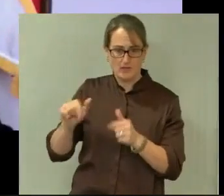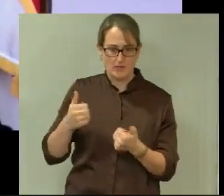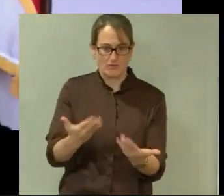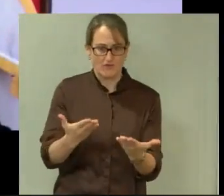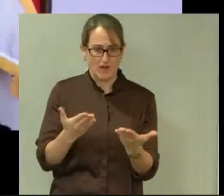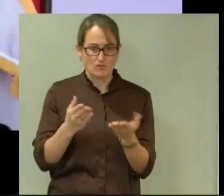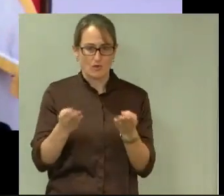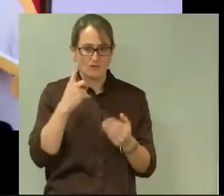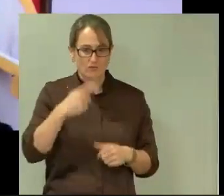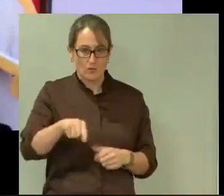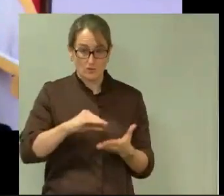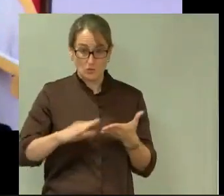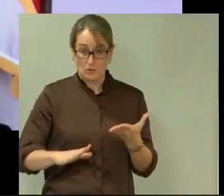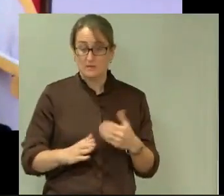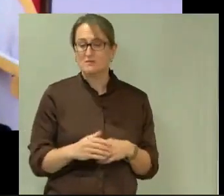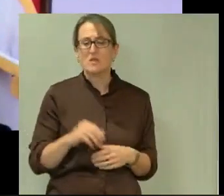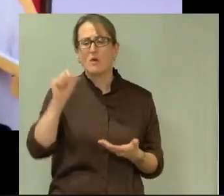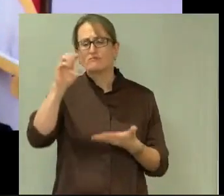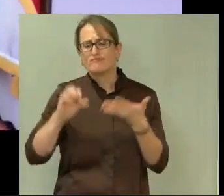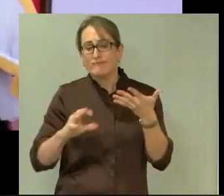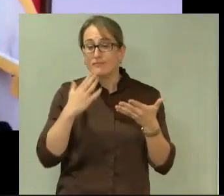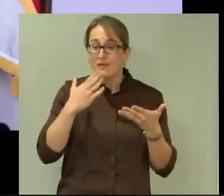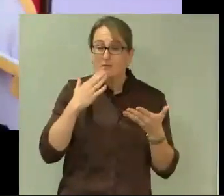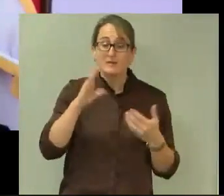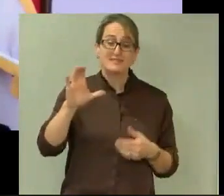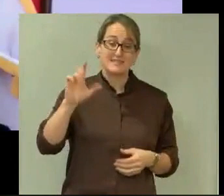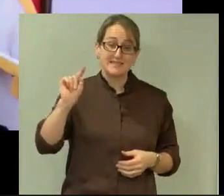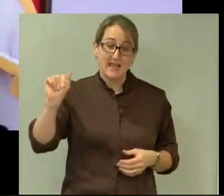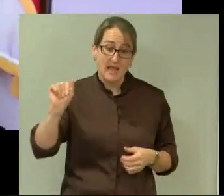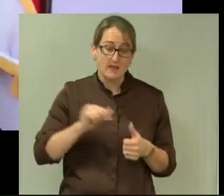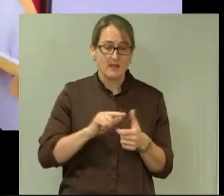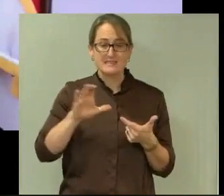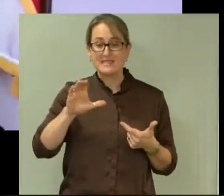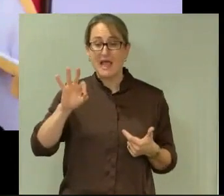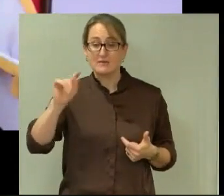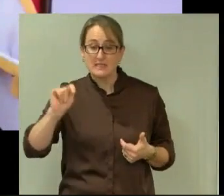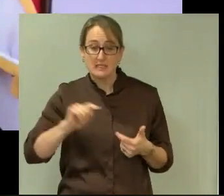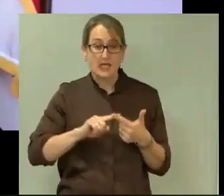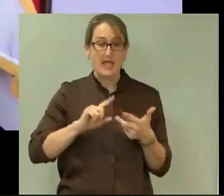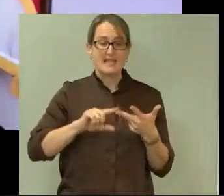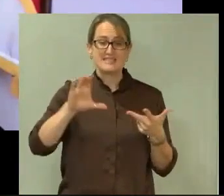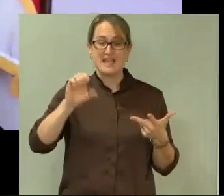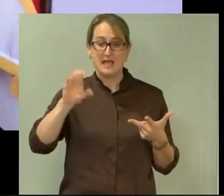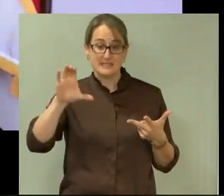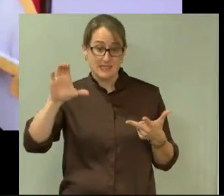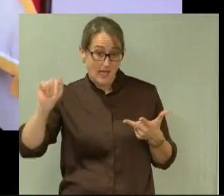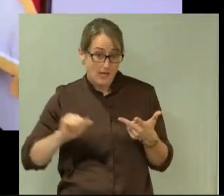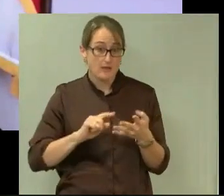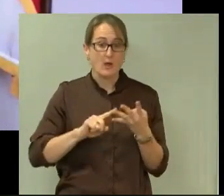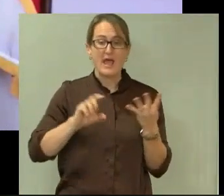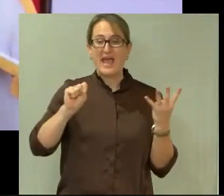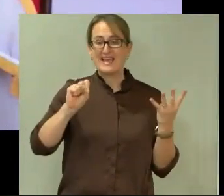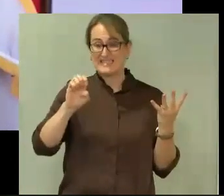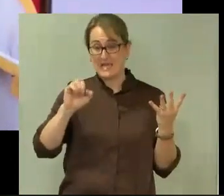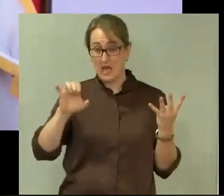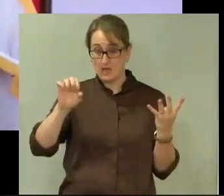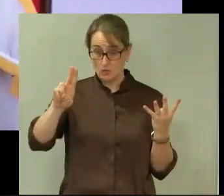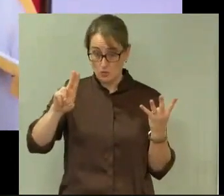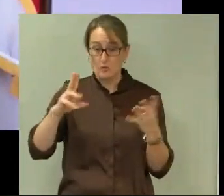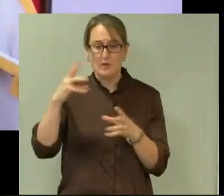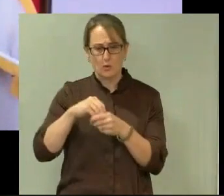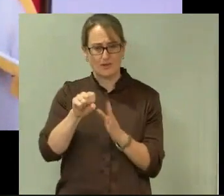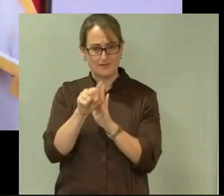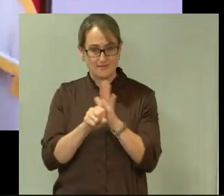list, we're grateful to CTA, the CFT, CSCA, SEIU, including State